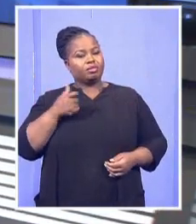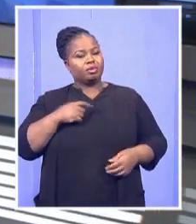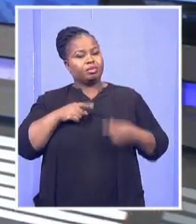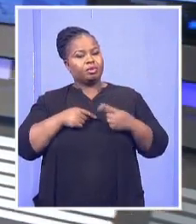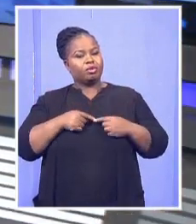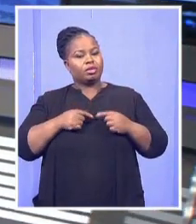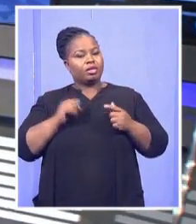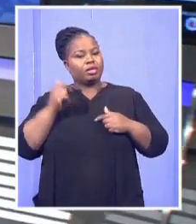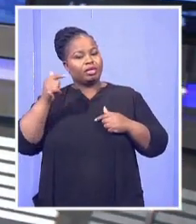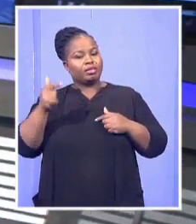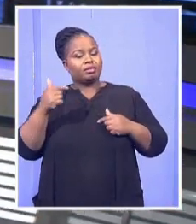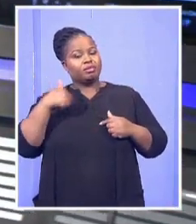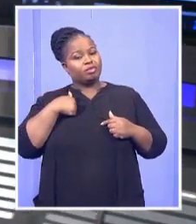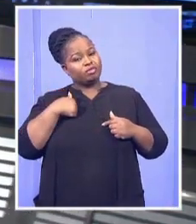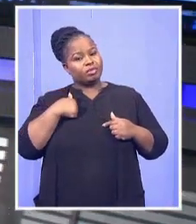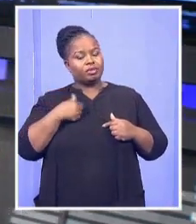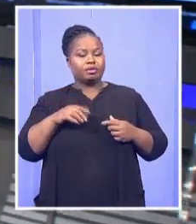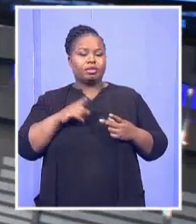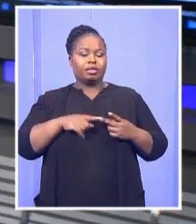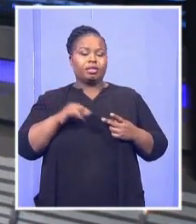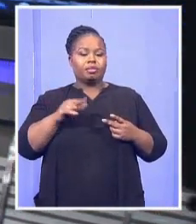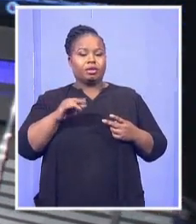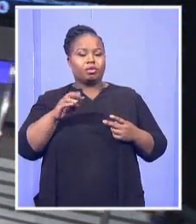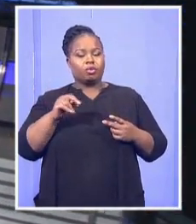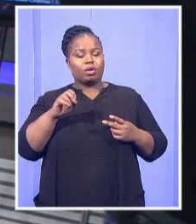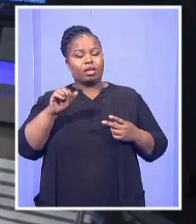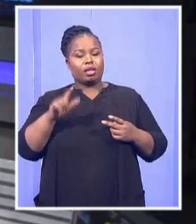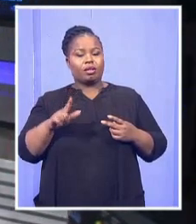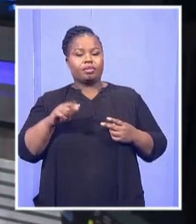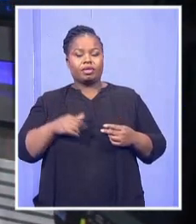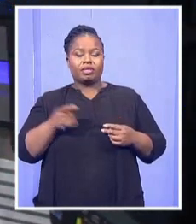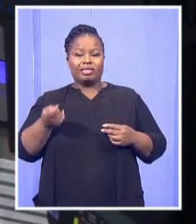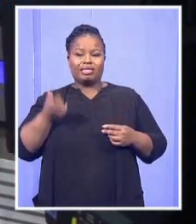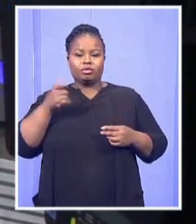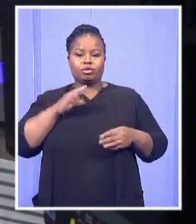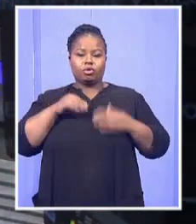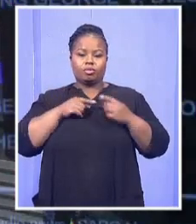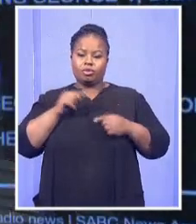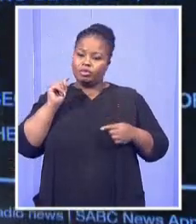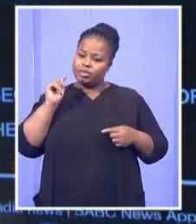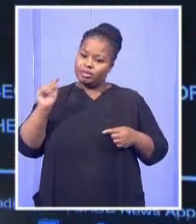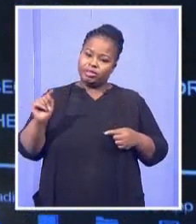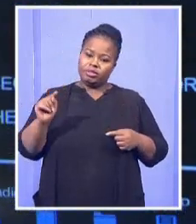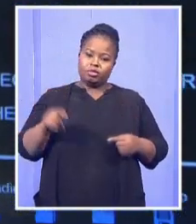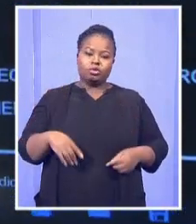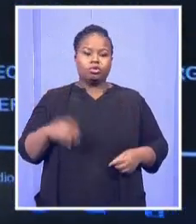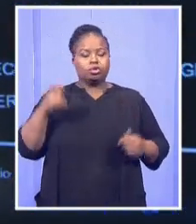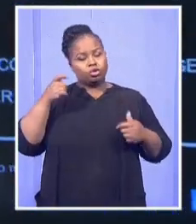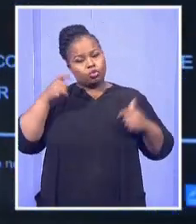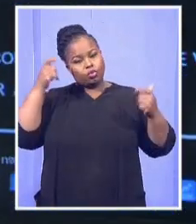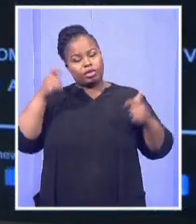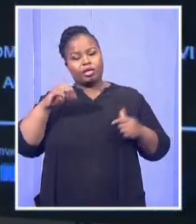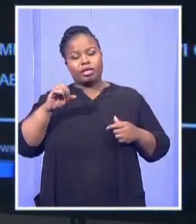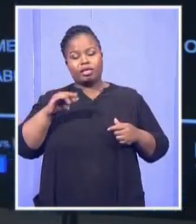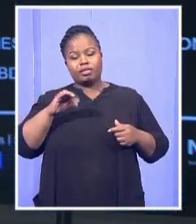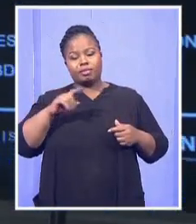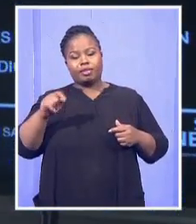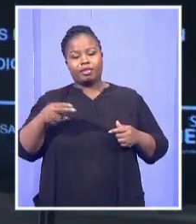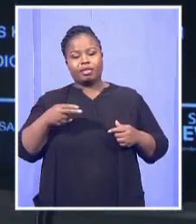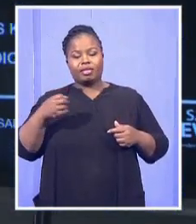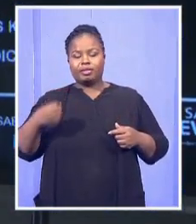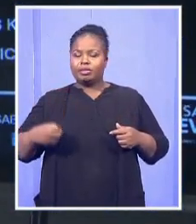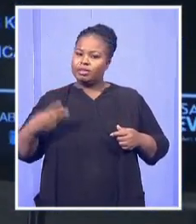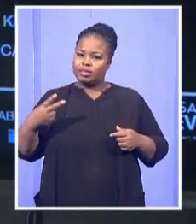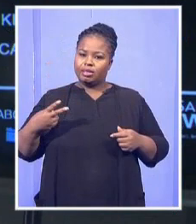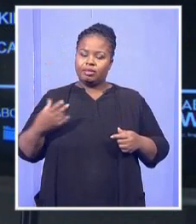this is what myself and Emmanuel Matambo have touched on there. The legacy of Queen Elizabeth II. But let's look